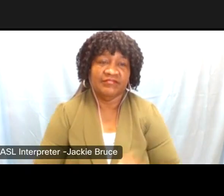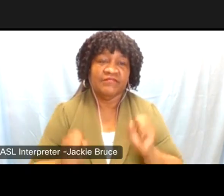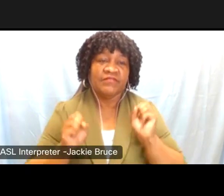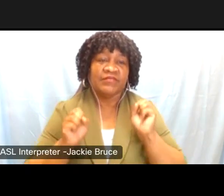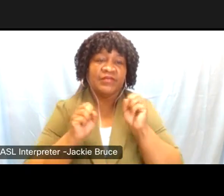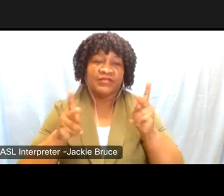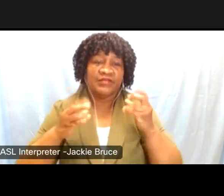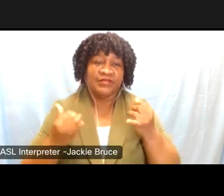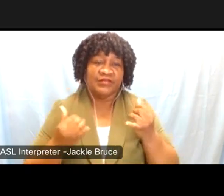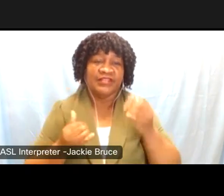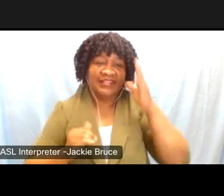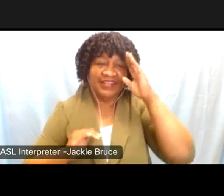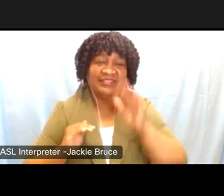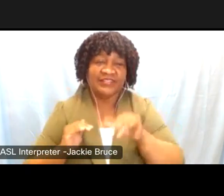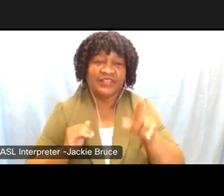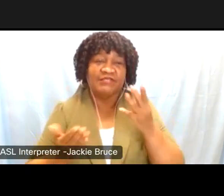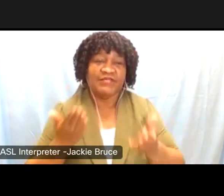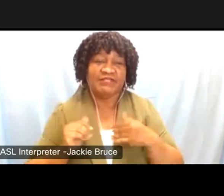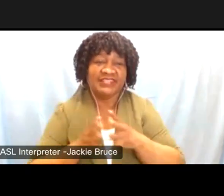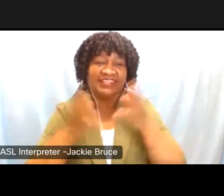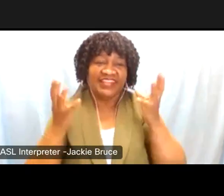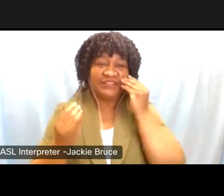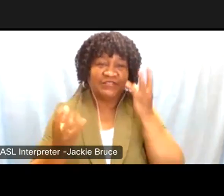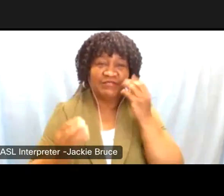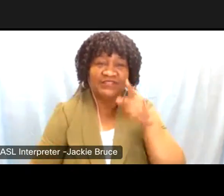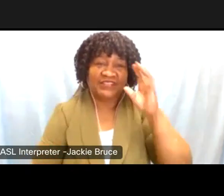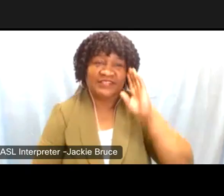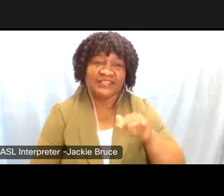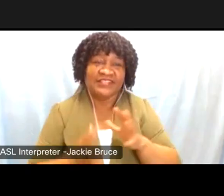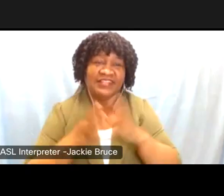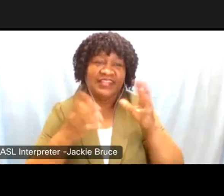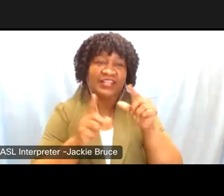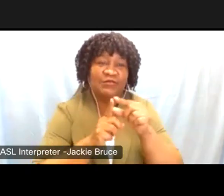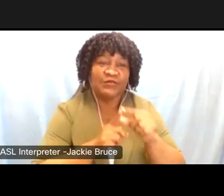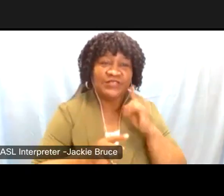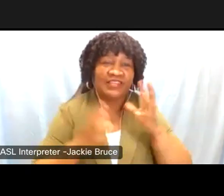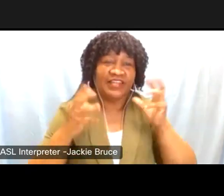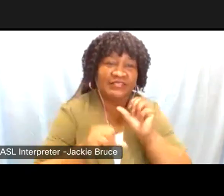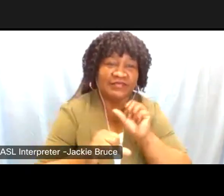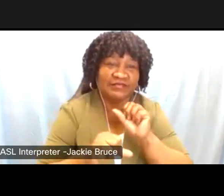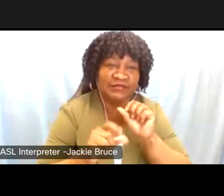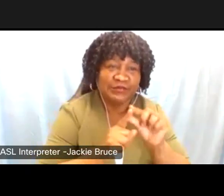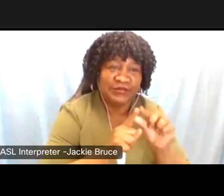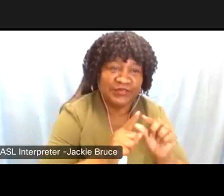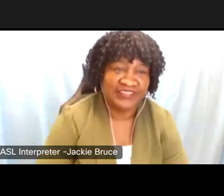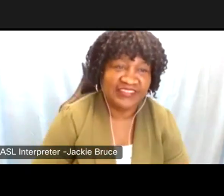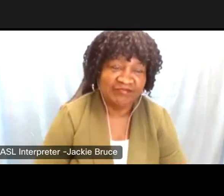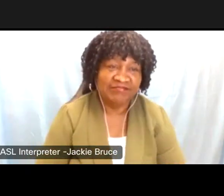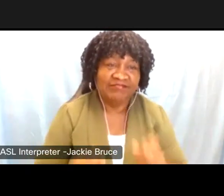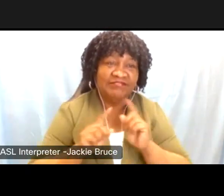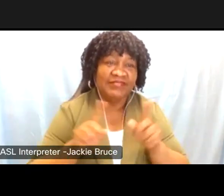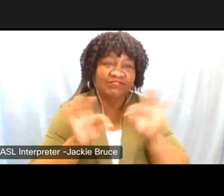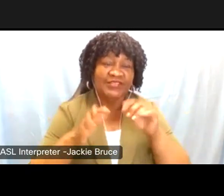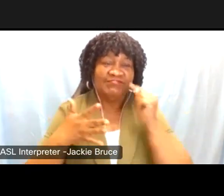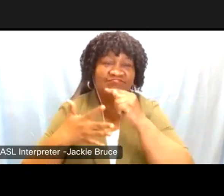So I know that may have been a lot, a lot of words. Um, but those are